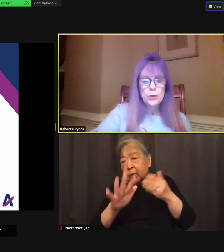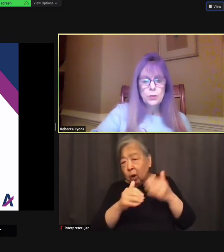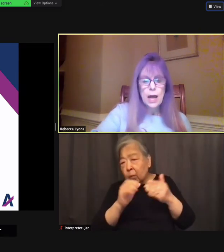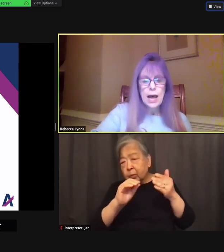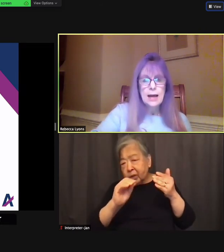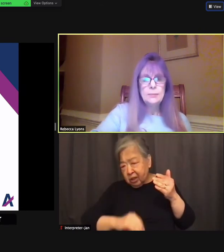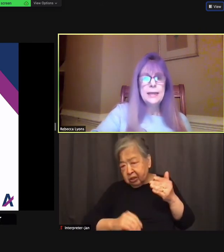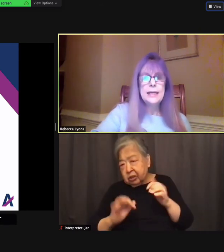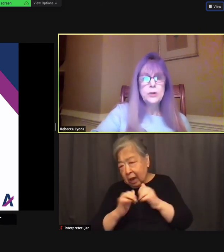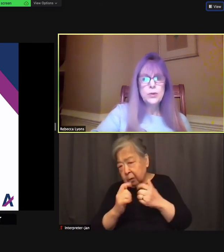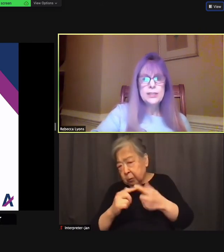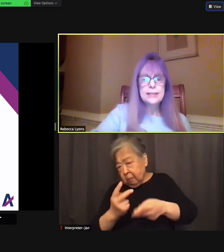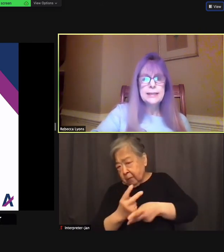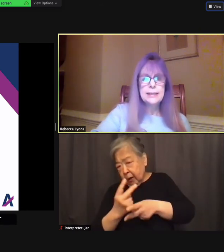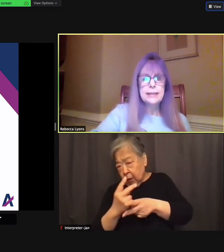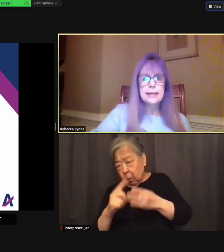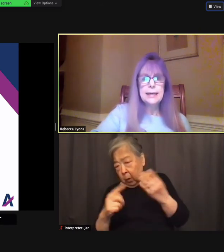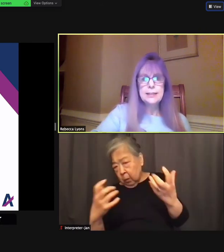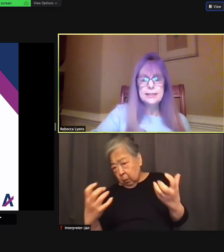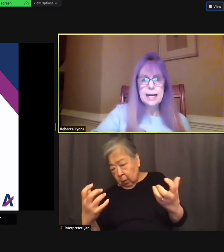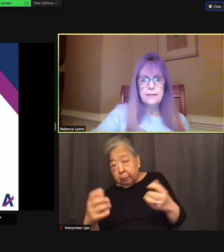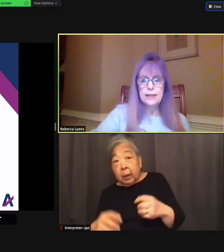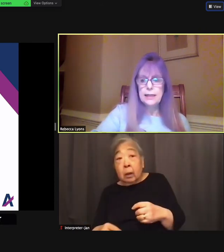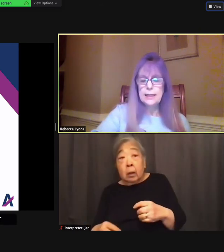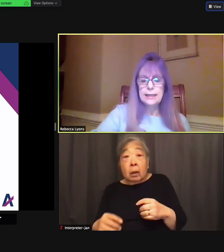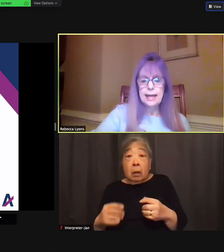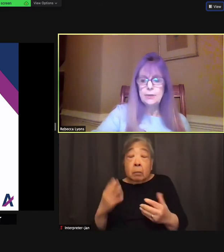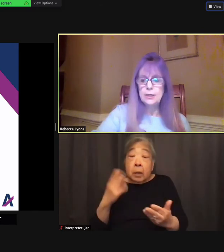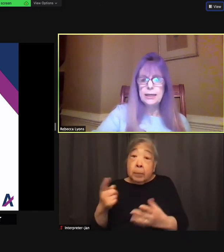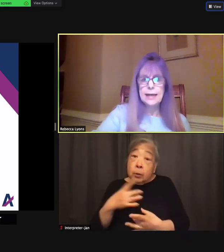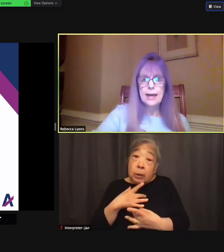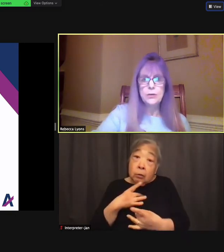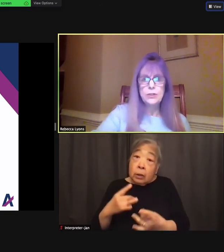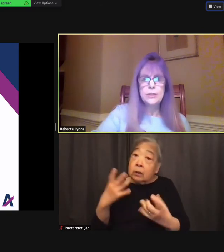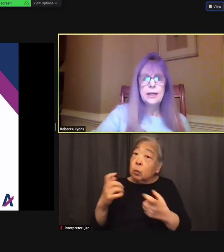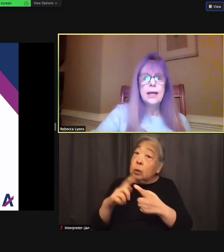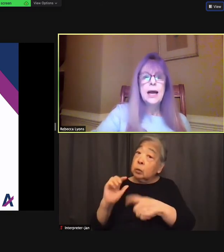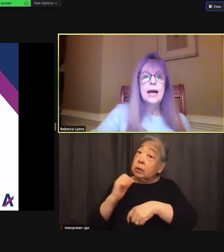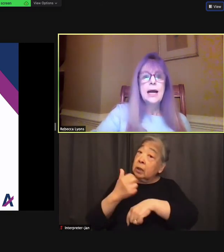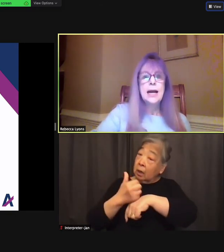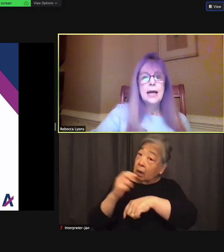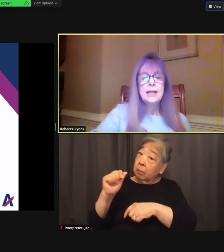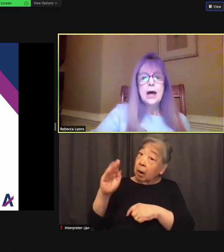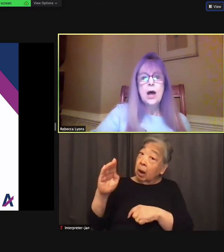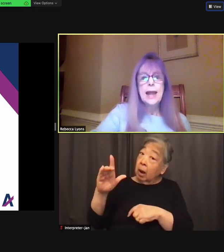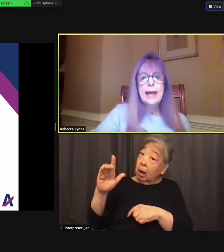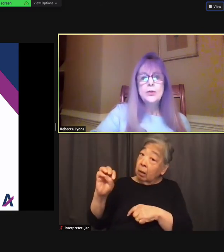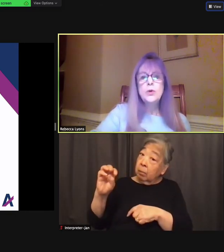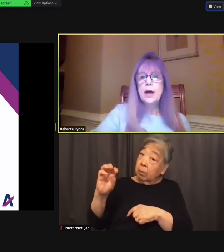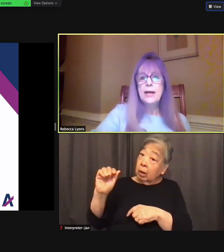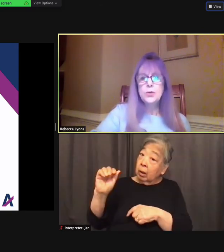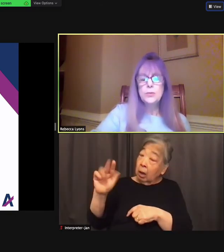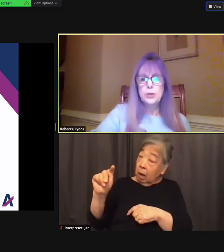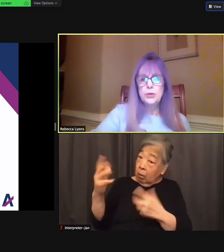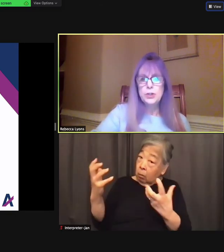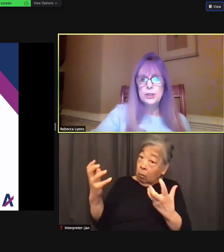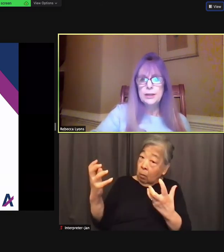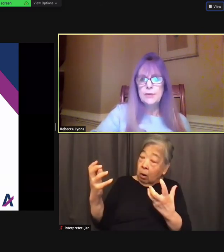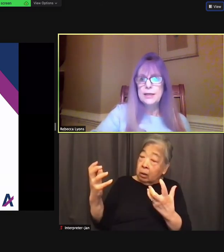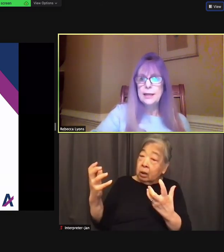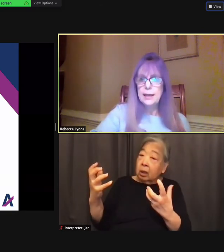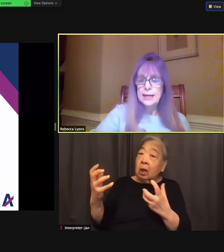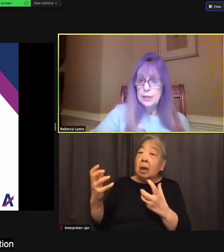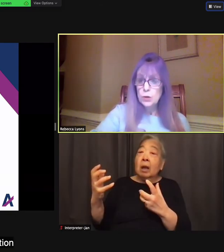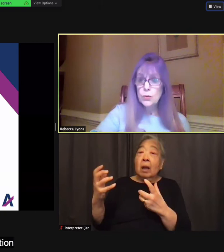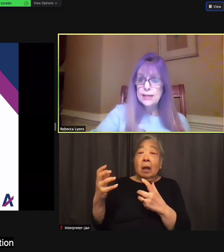If you're interested in saving in an ABLE account, the annual contribution